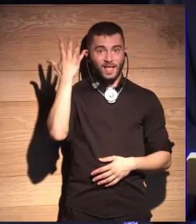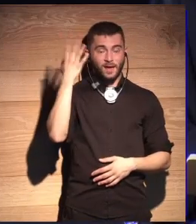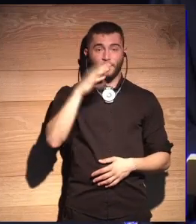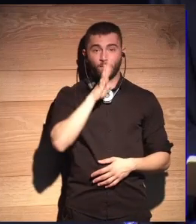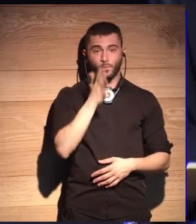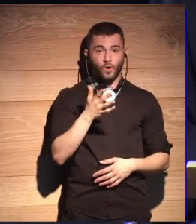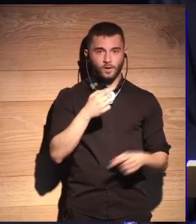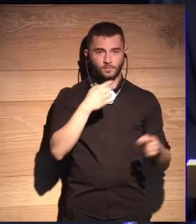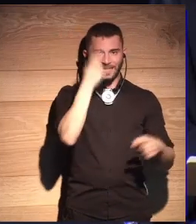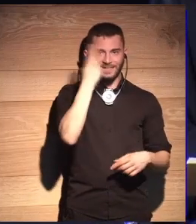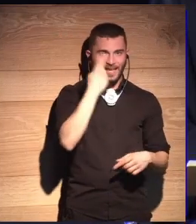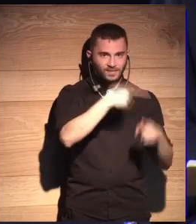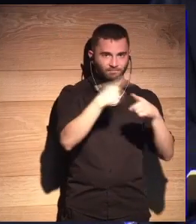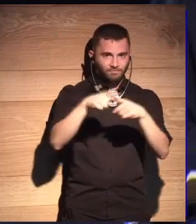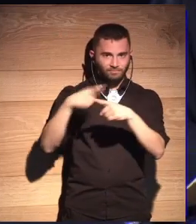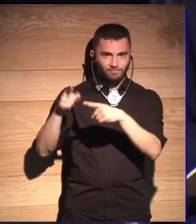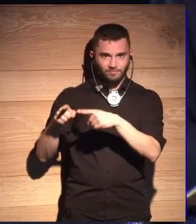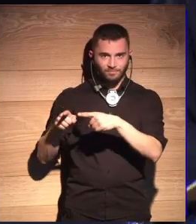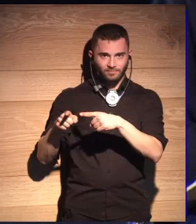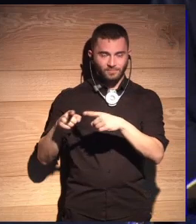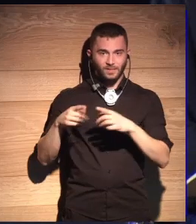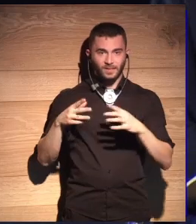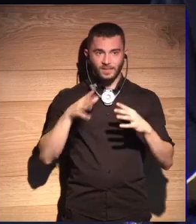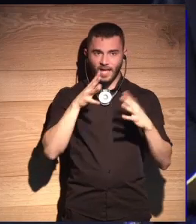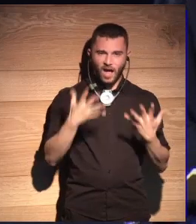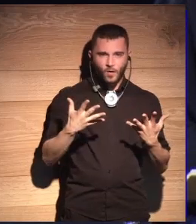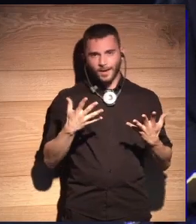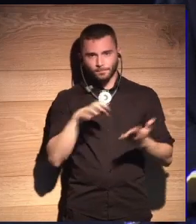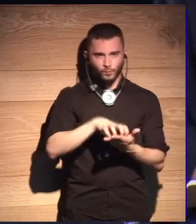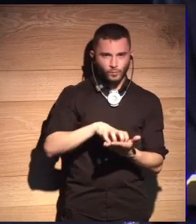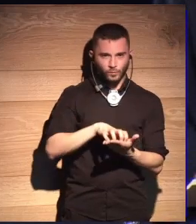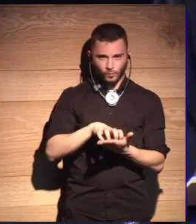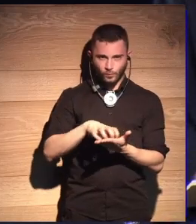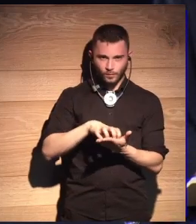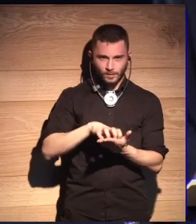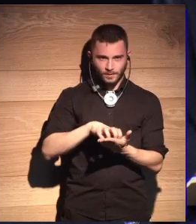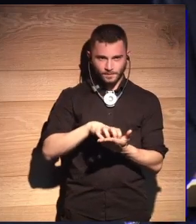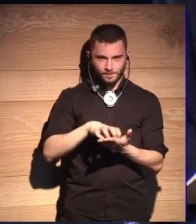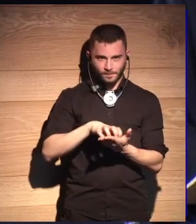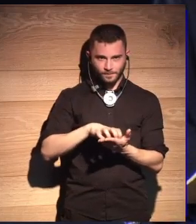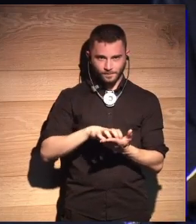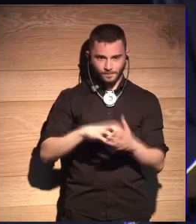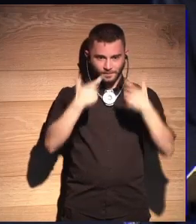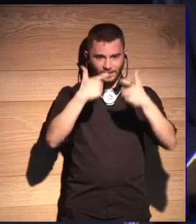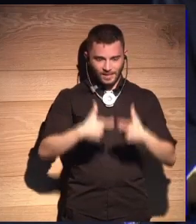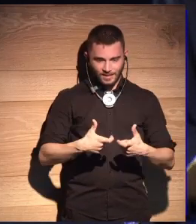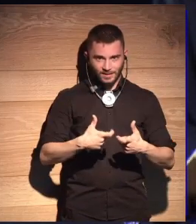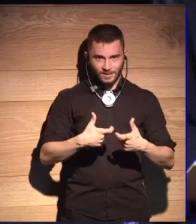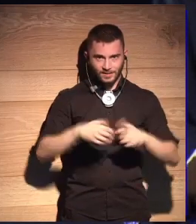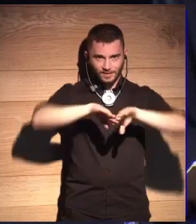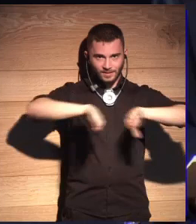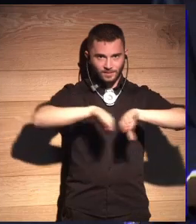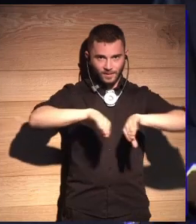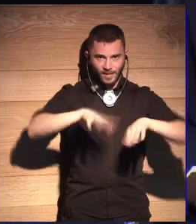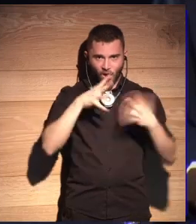been fraying for really quite a long time, in the sense that, firstly, I think some of these class divisions have got a lot less clear. But also I